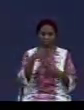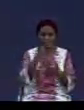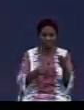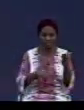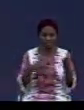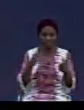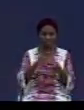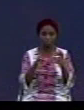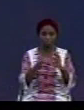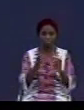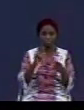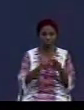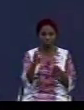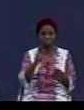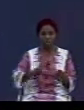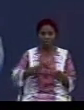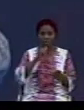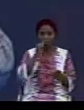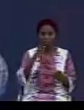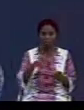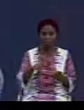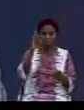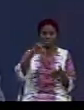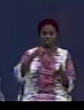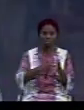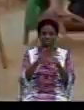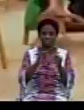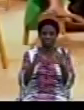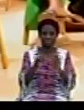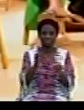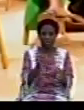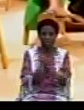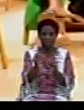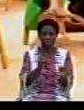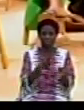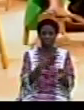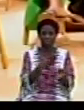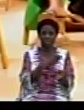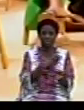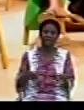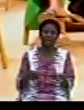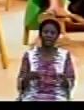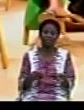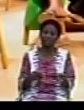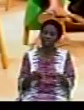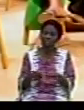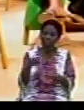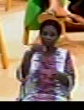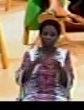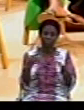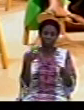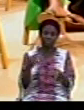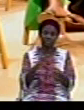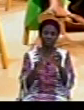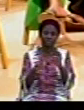I'm explaining and applying the story under three subtitles.